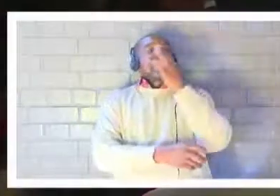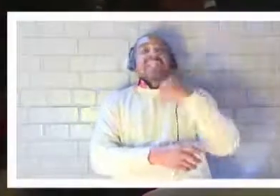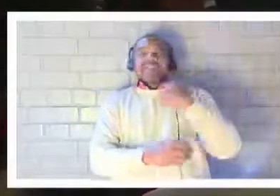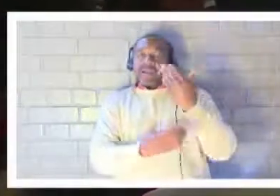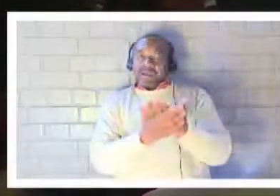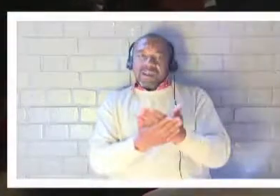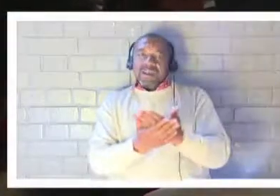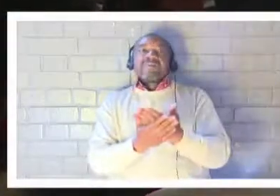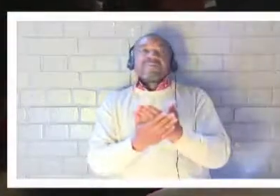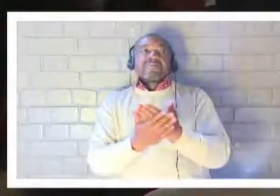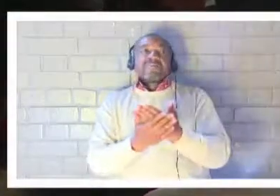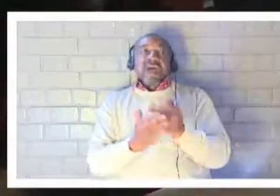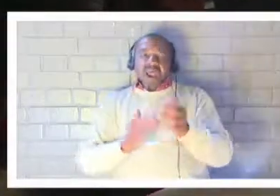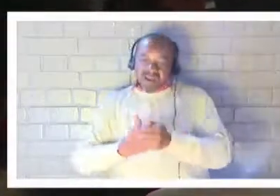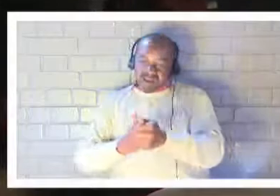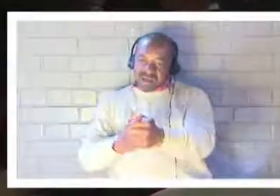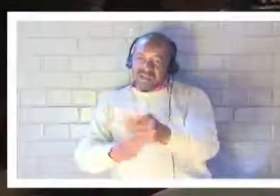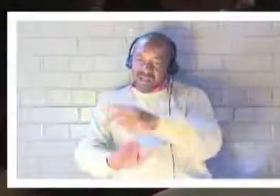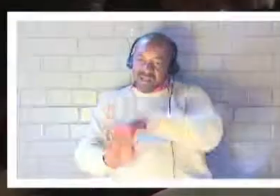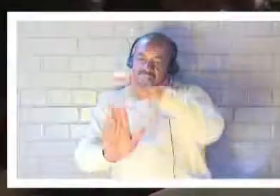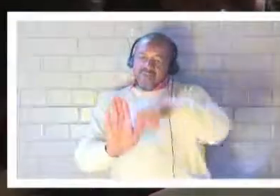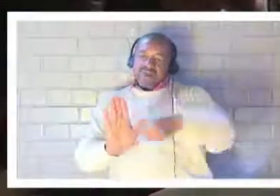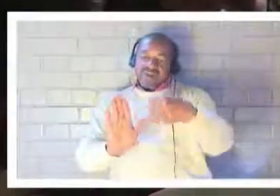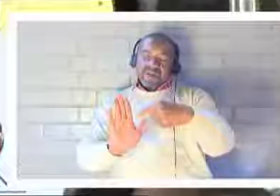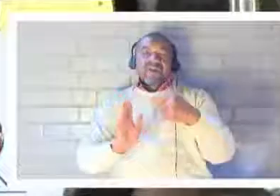run the projects. Thank you, Chairperson.